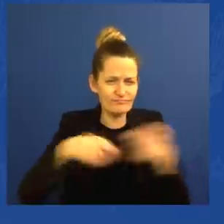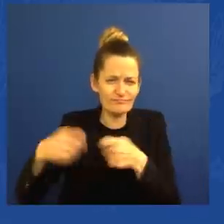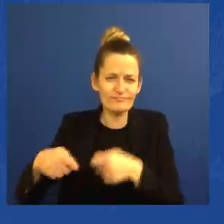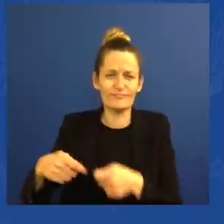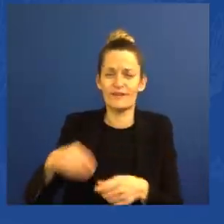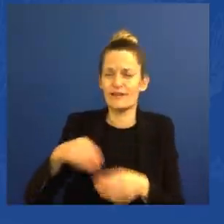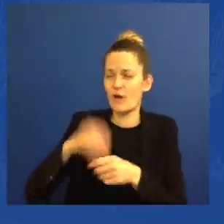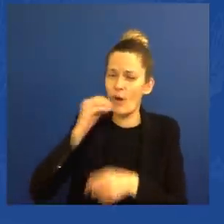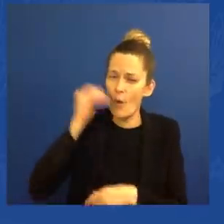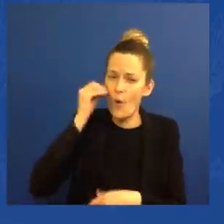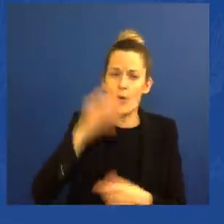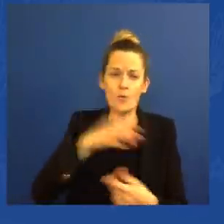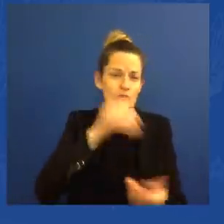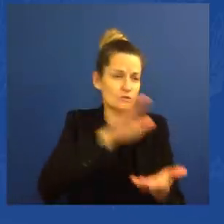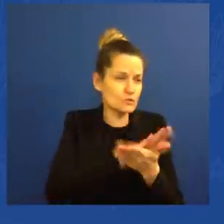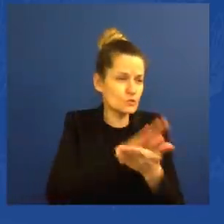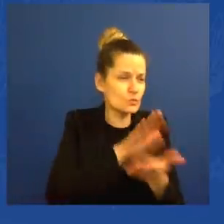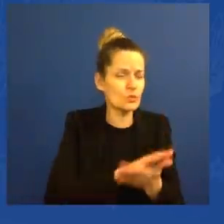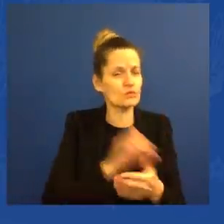Folks,